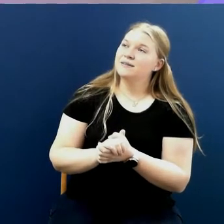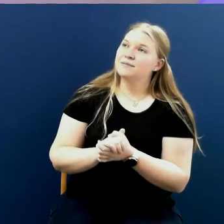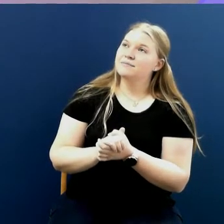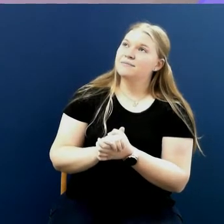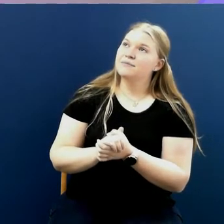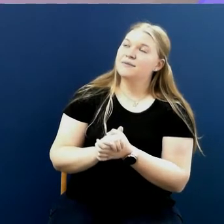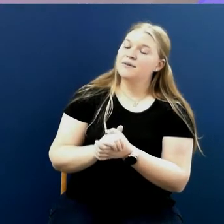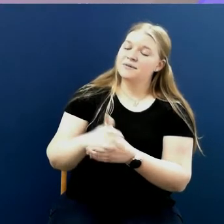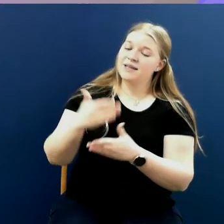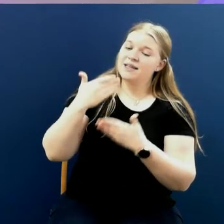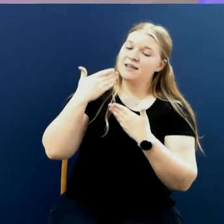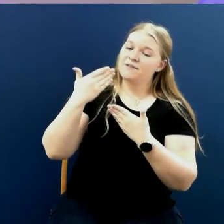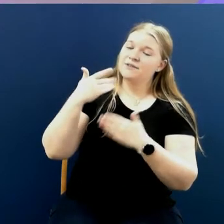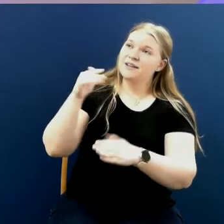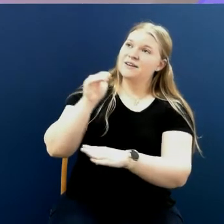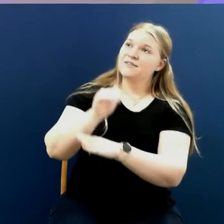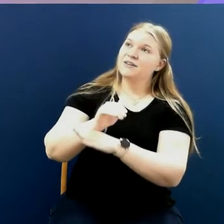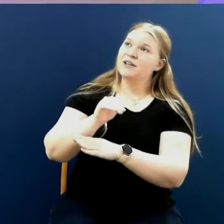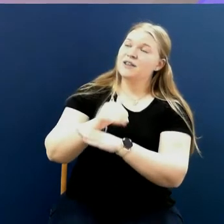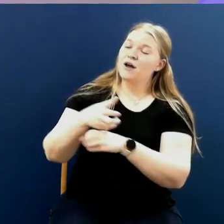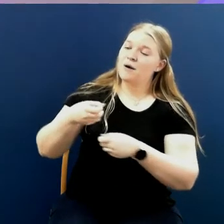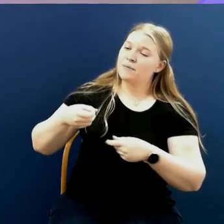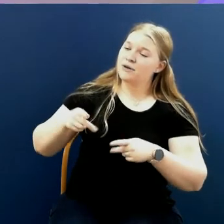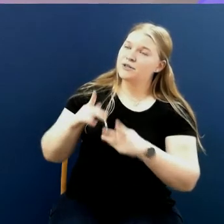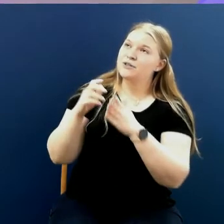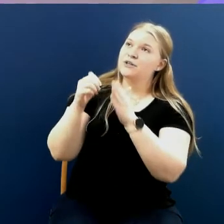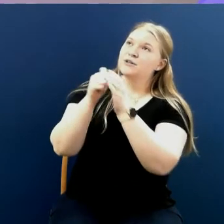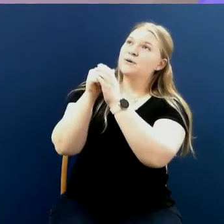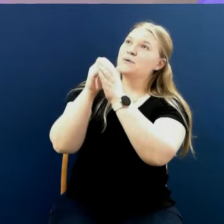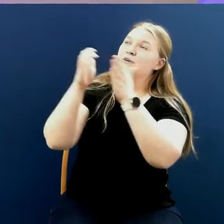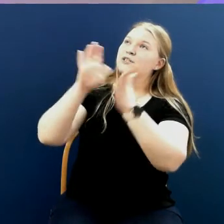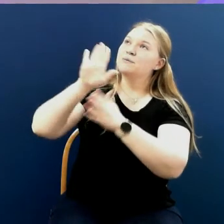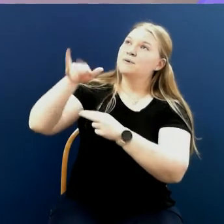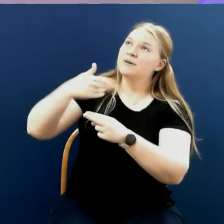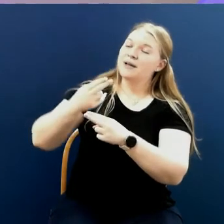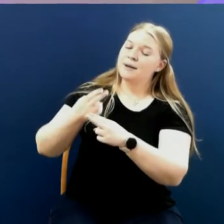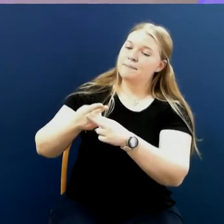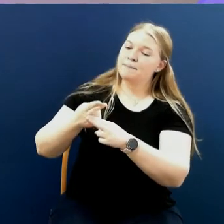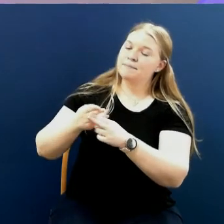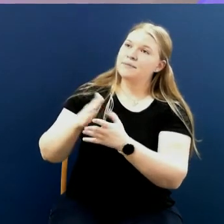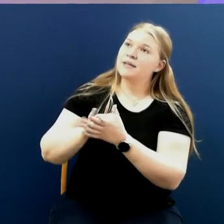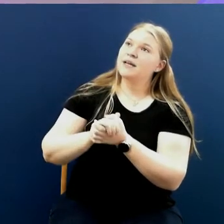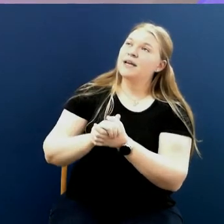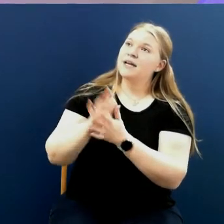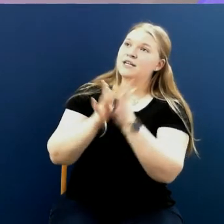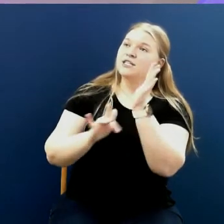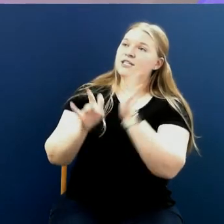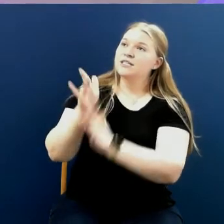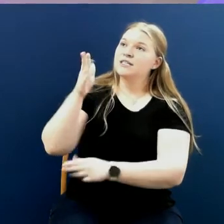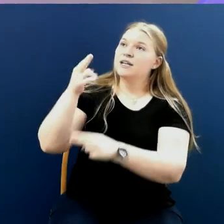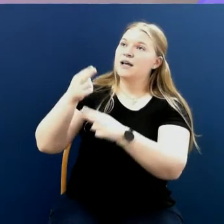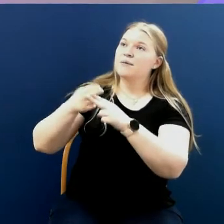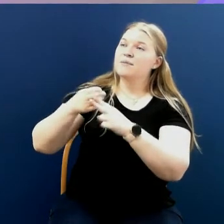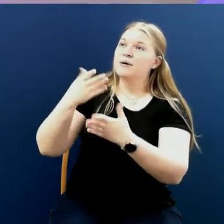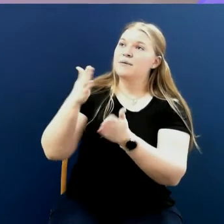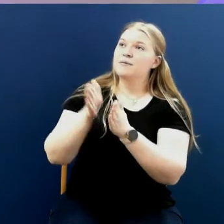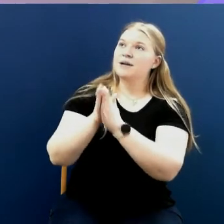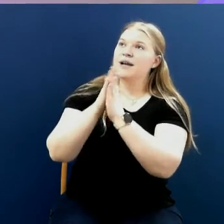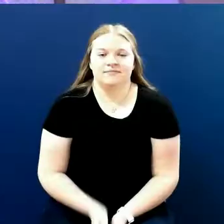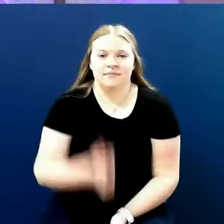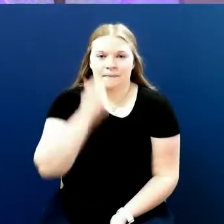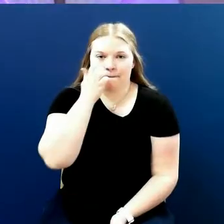We thank you for this evening and the opportunity to get to worship your name. And it's in Jesus' name we pray.